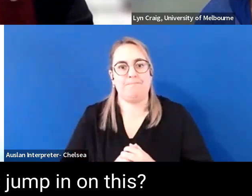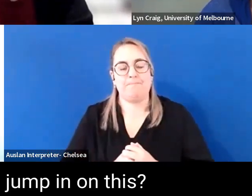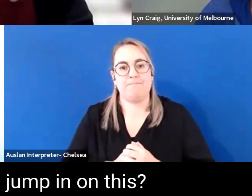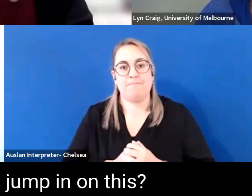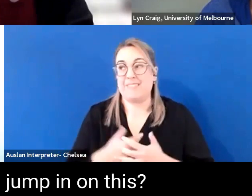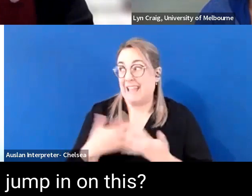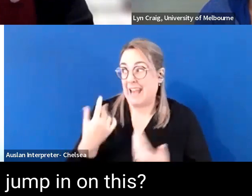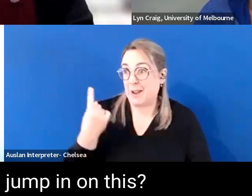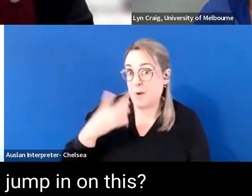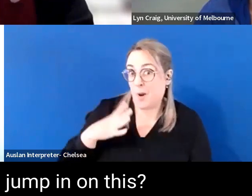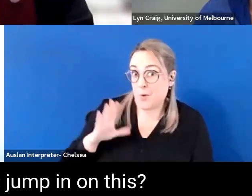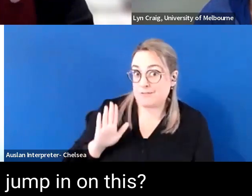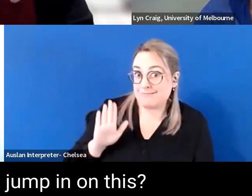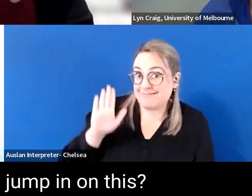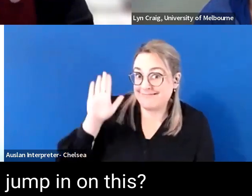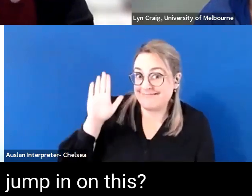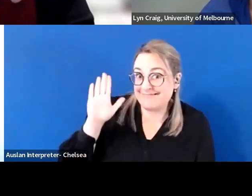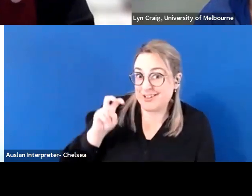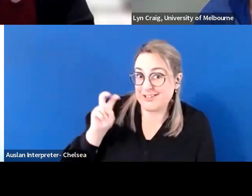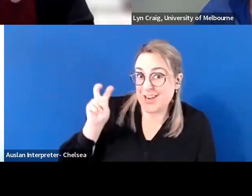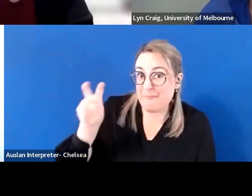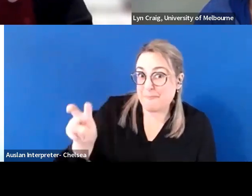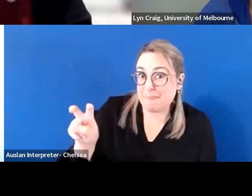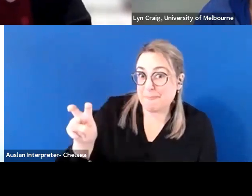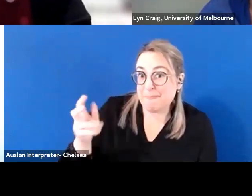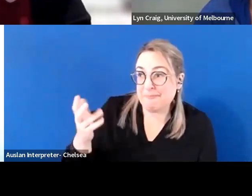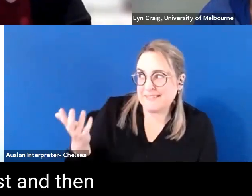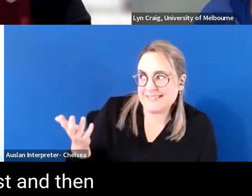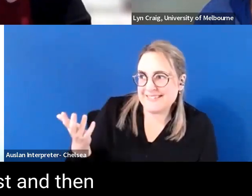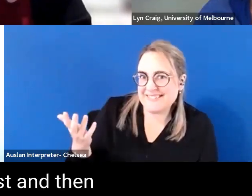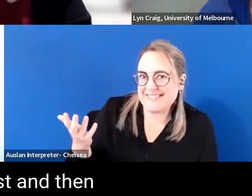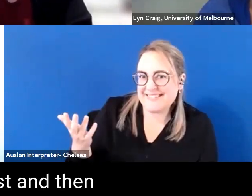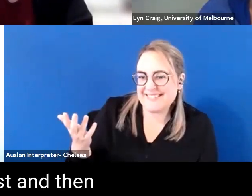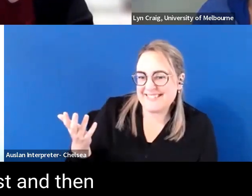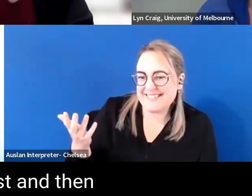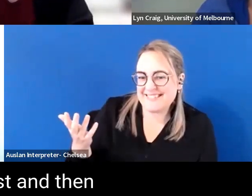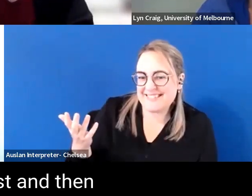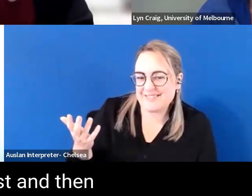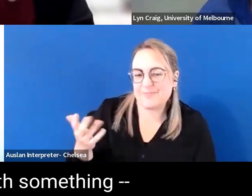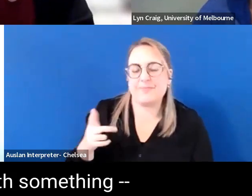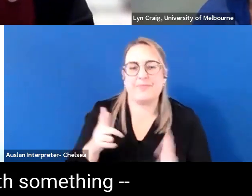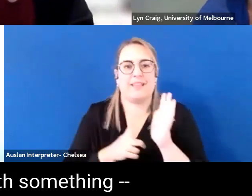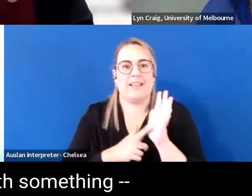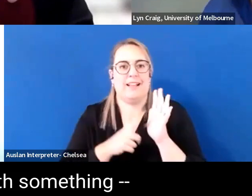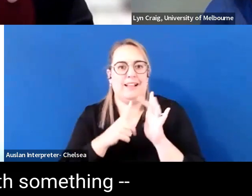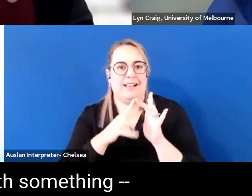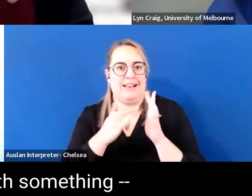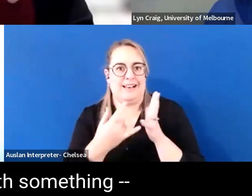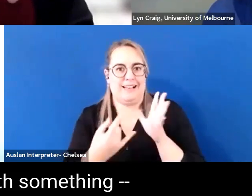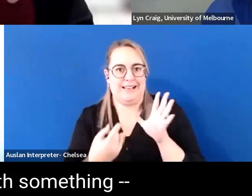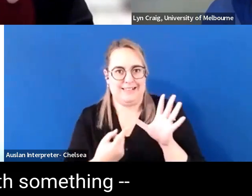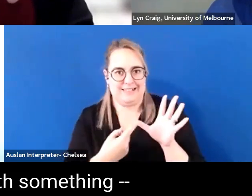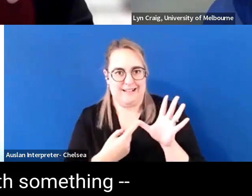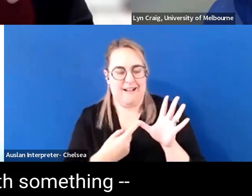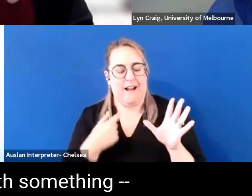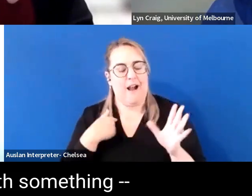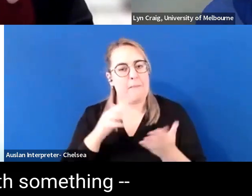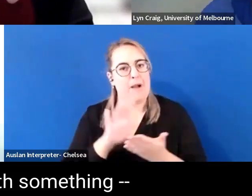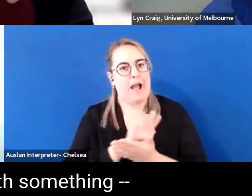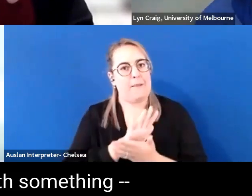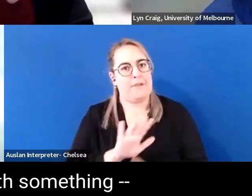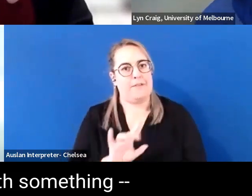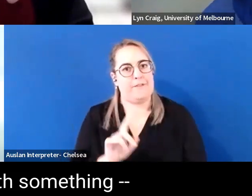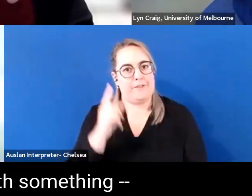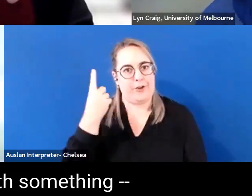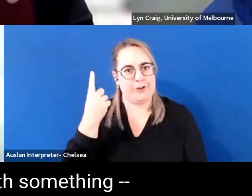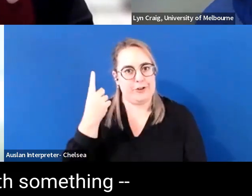Anyone want to jump in on this? Not at all. I'll go first, and then maybe others can follow with something.